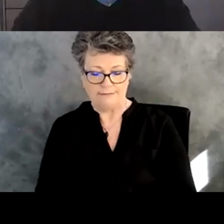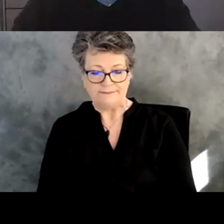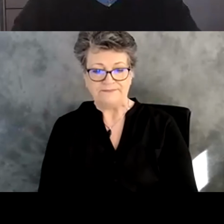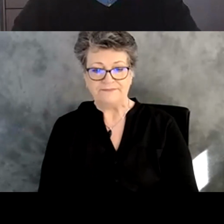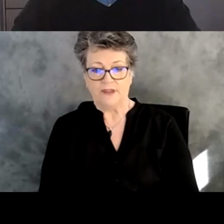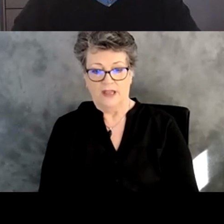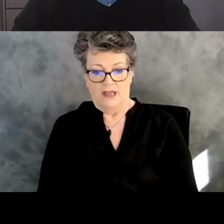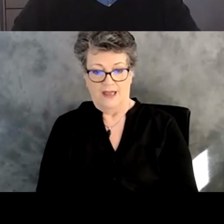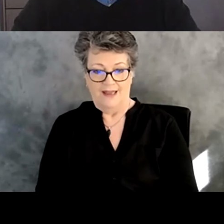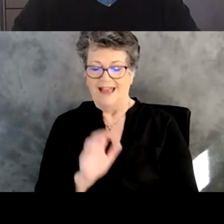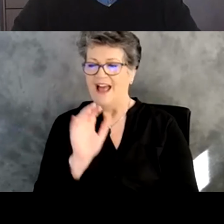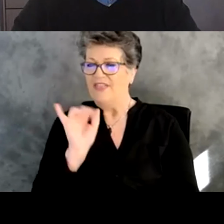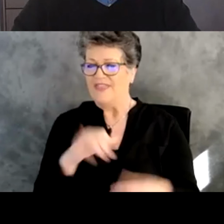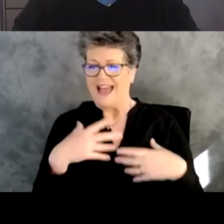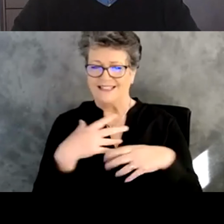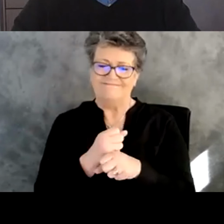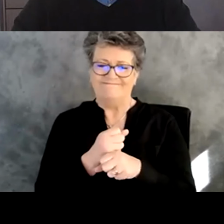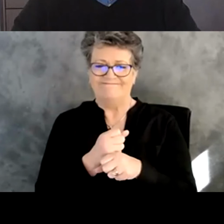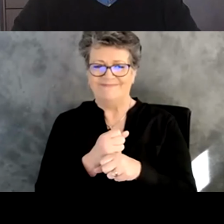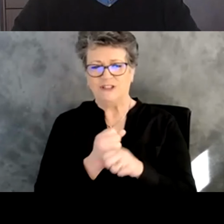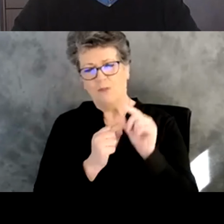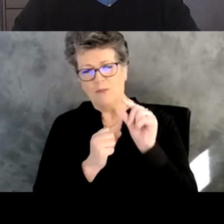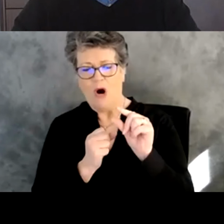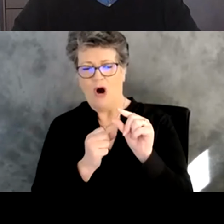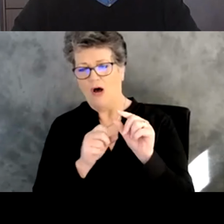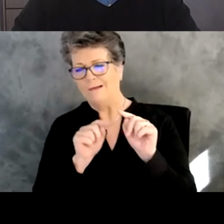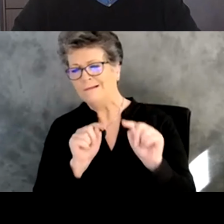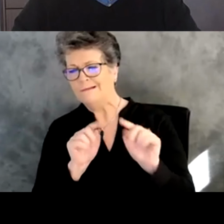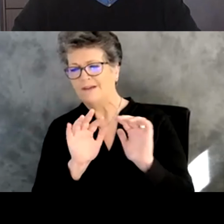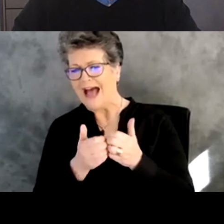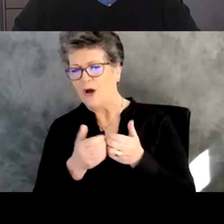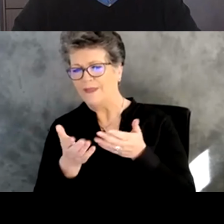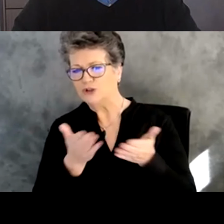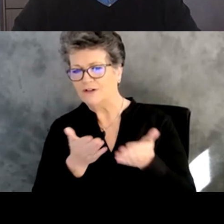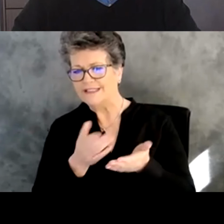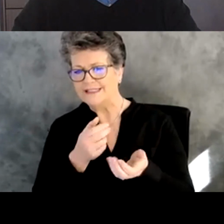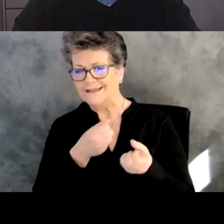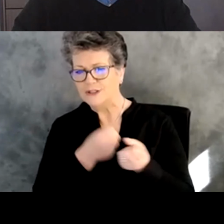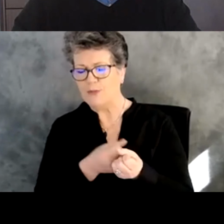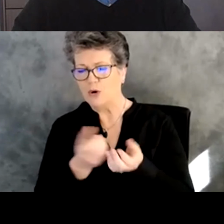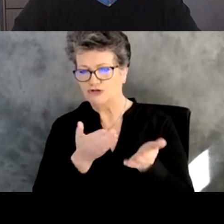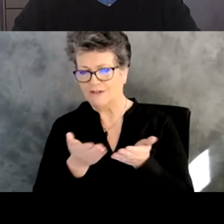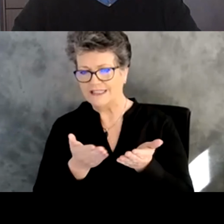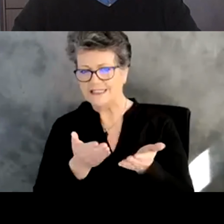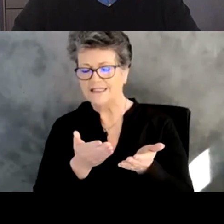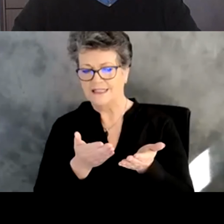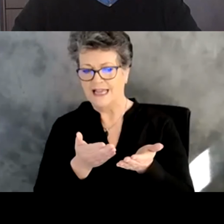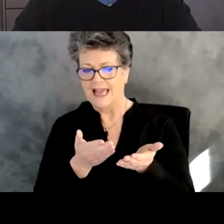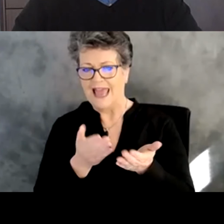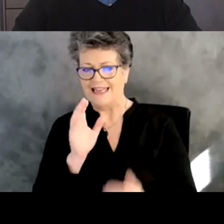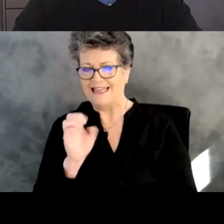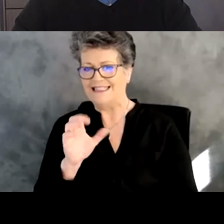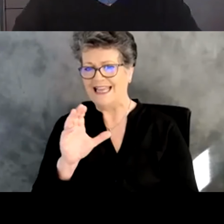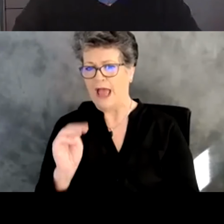So that's kind of a small snippet of how these community services, support services, and enhanced case management services could